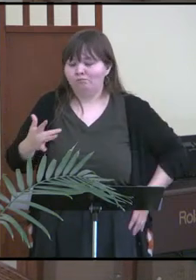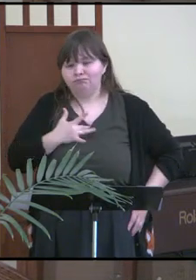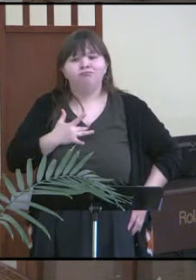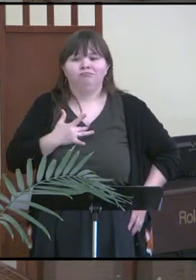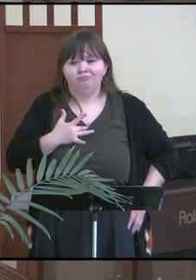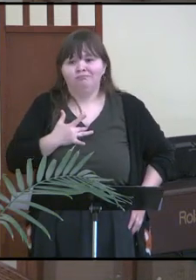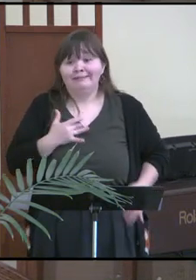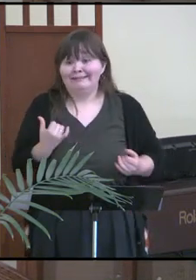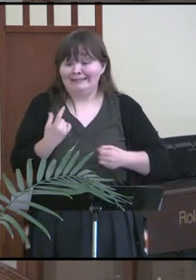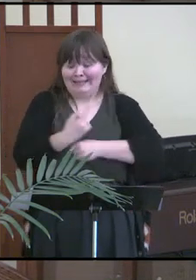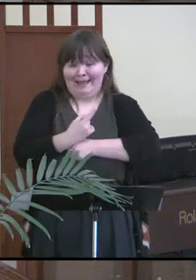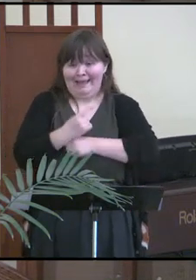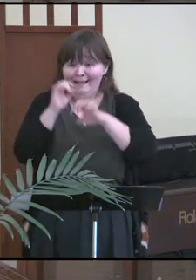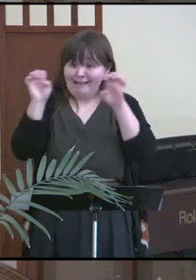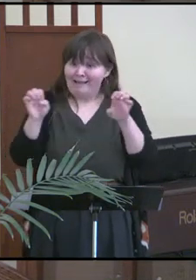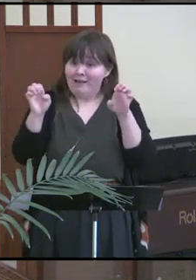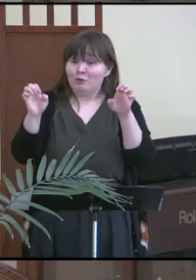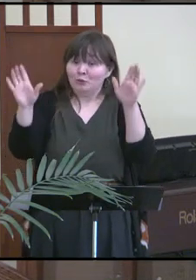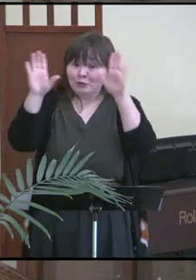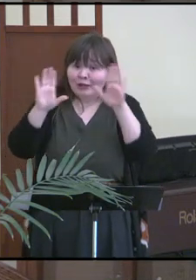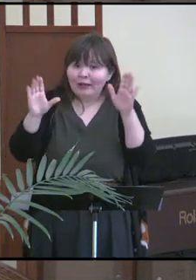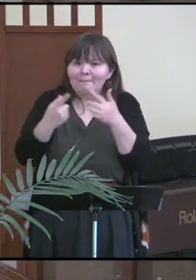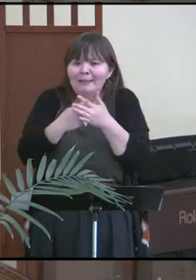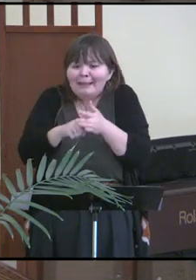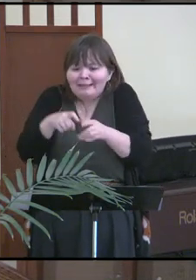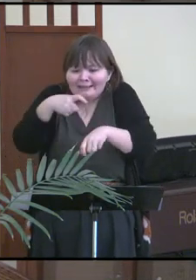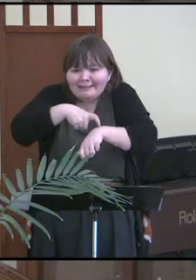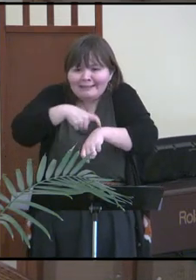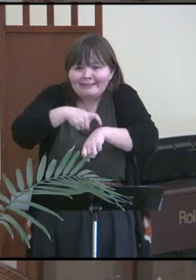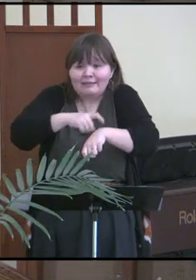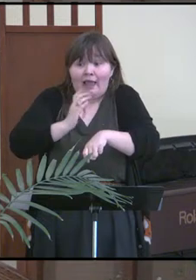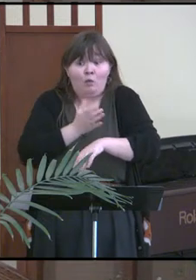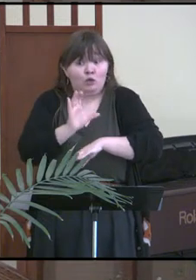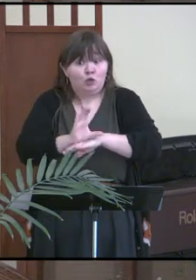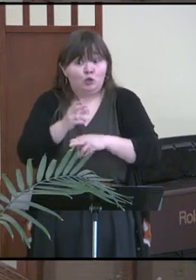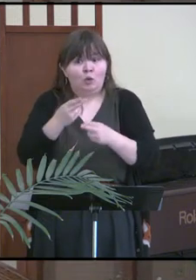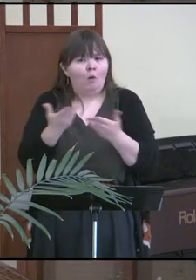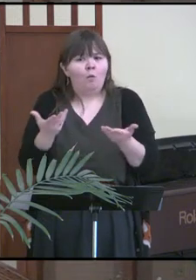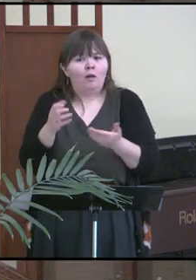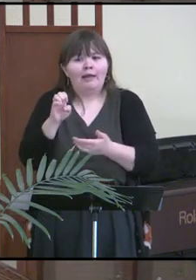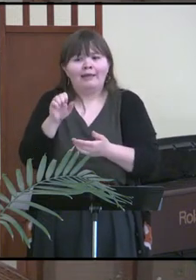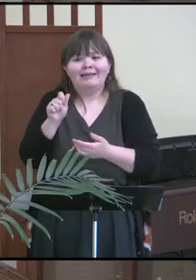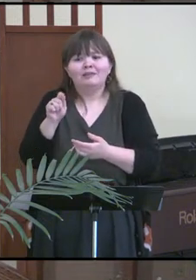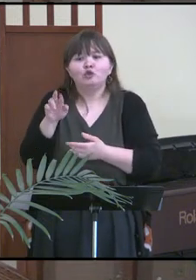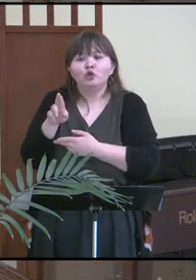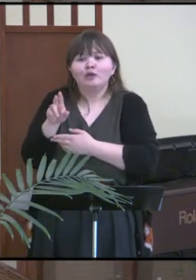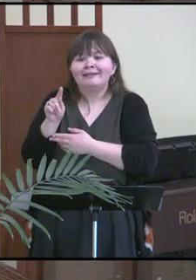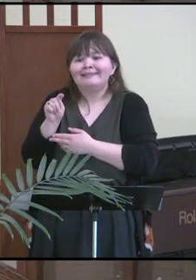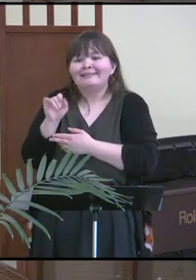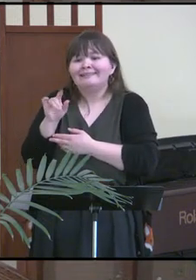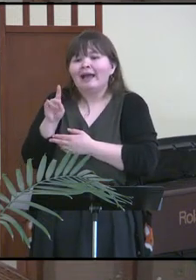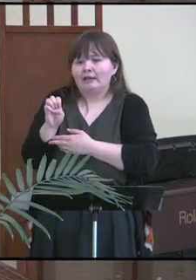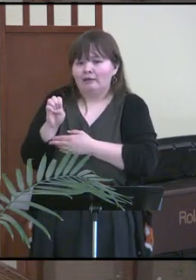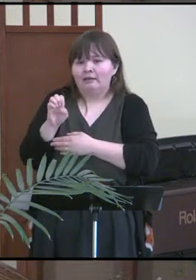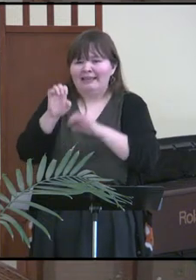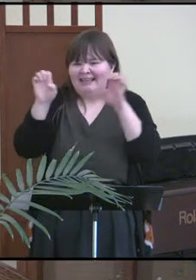Today, Easter Sunday, begins the season in our church known as Eastertide. It's a